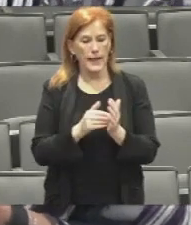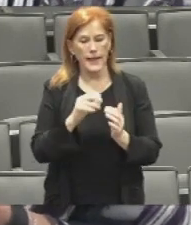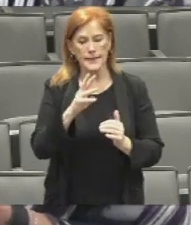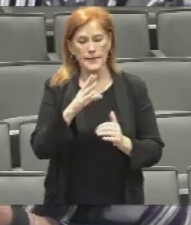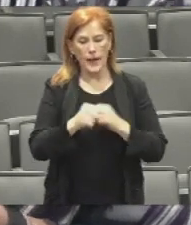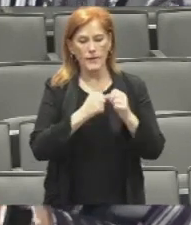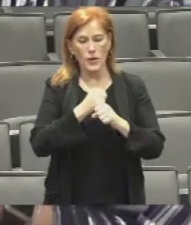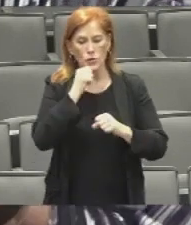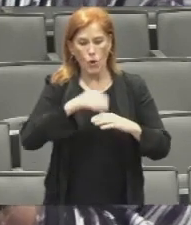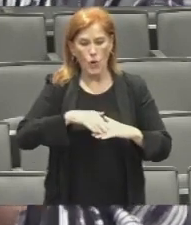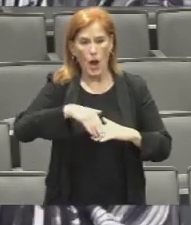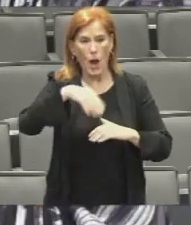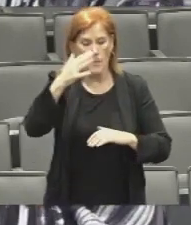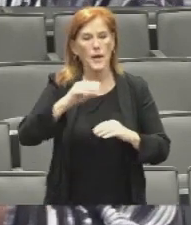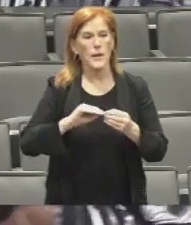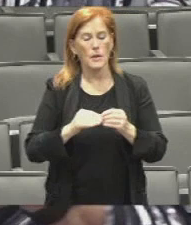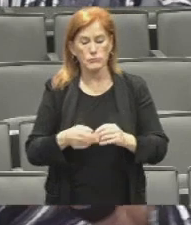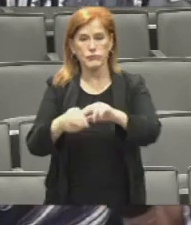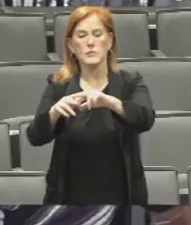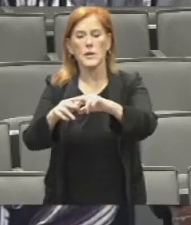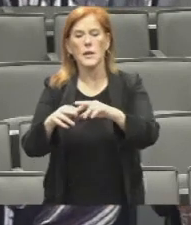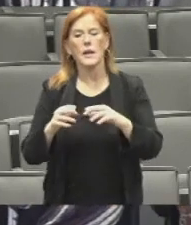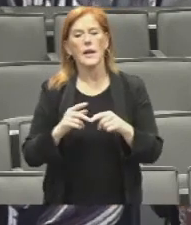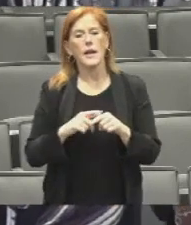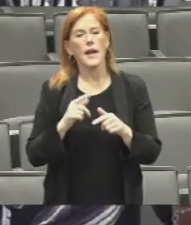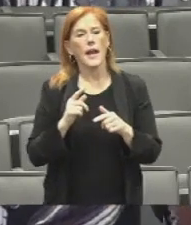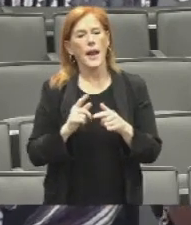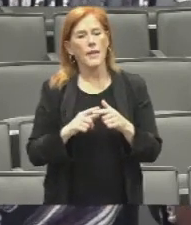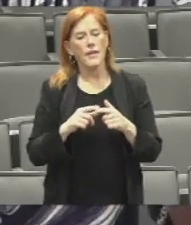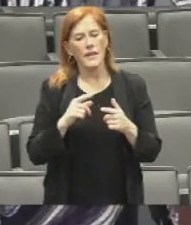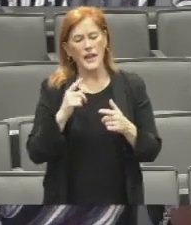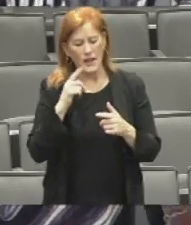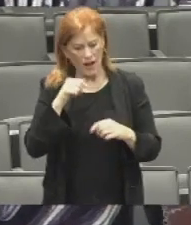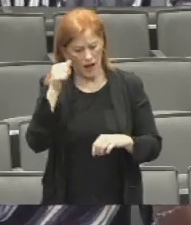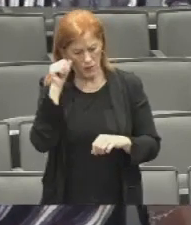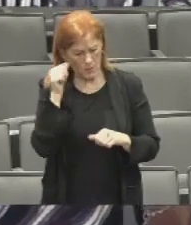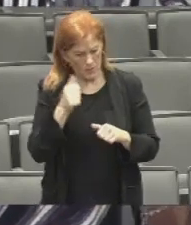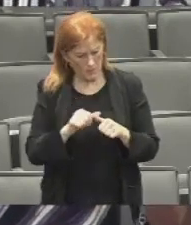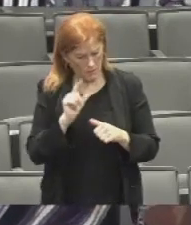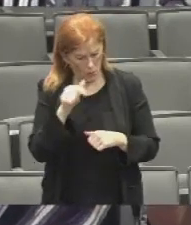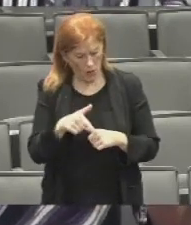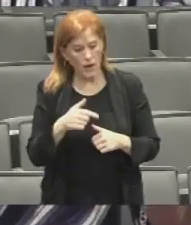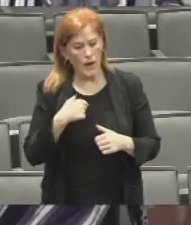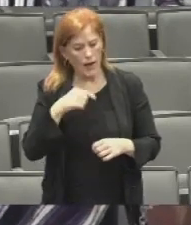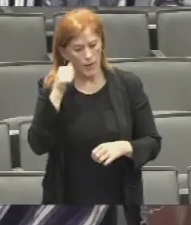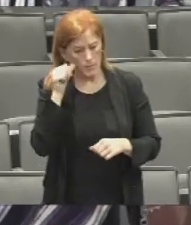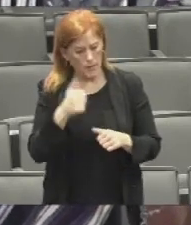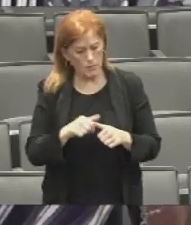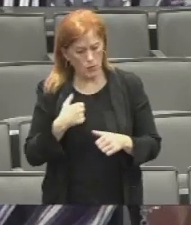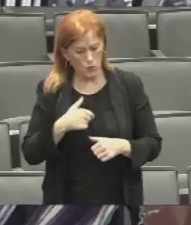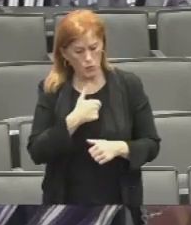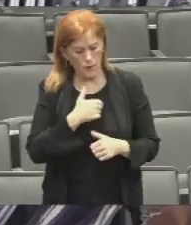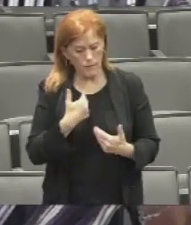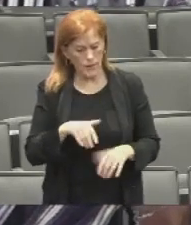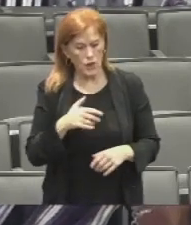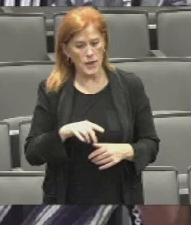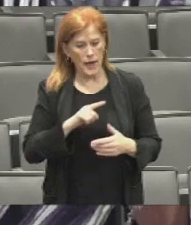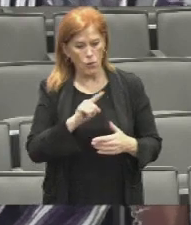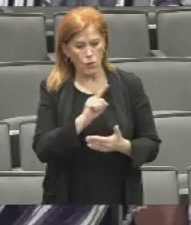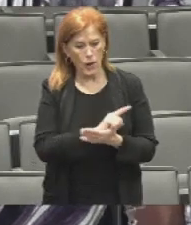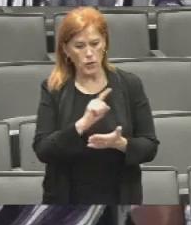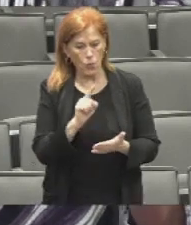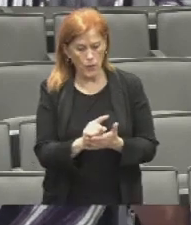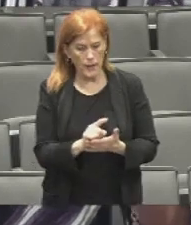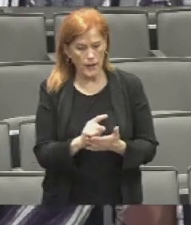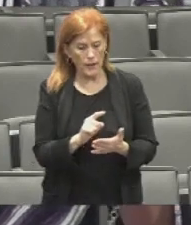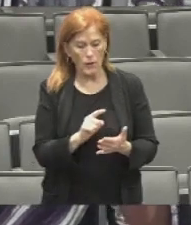really increase. Then it went for a while. I mean, I remember very well when we had 40 cases in a week or in a